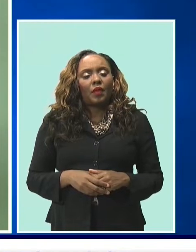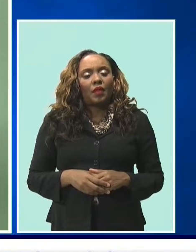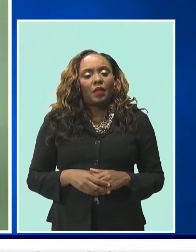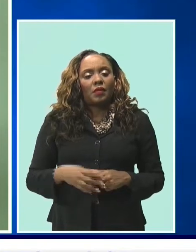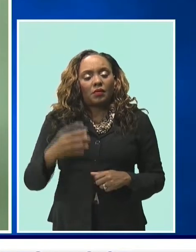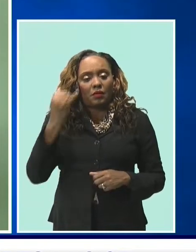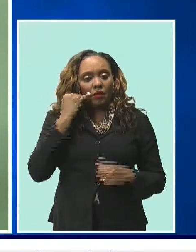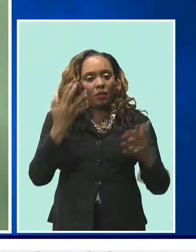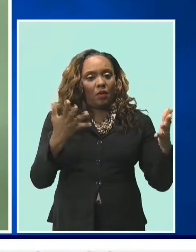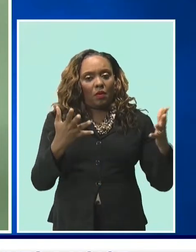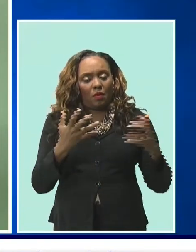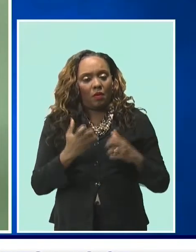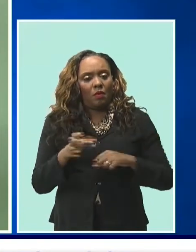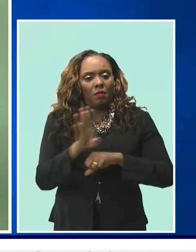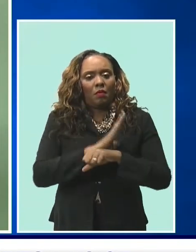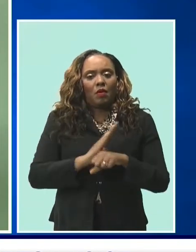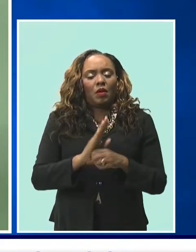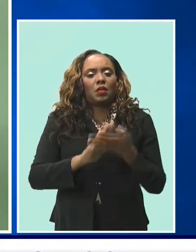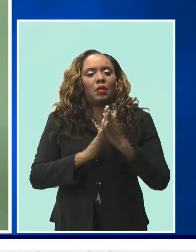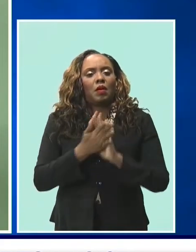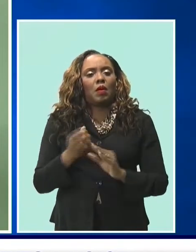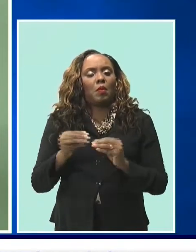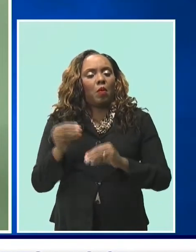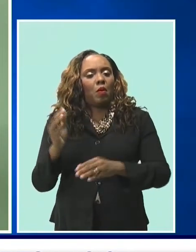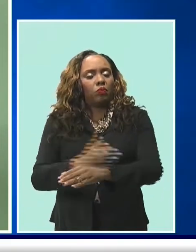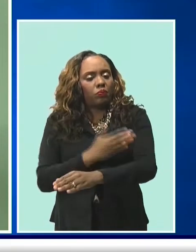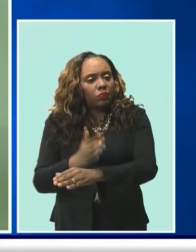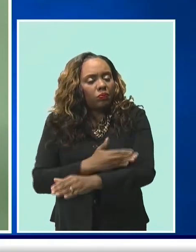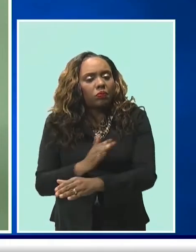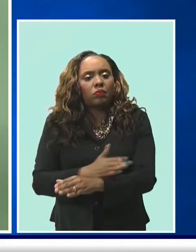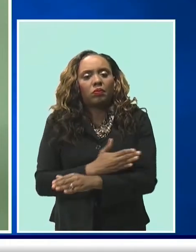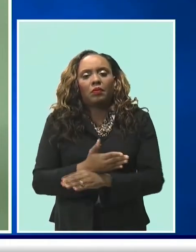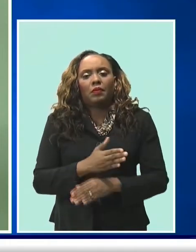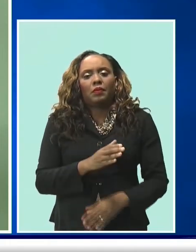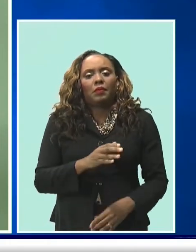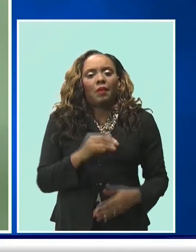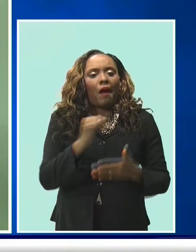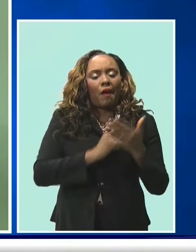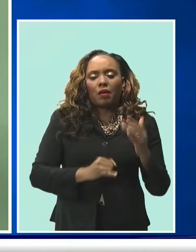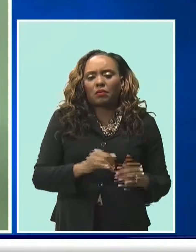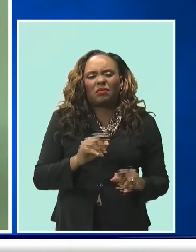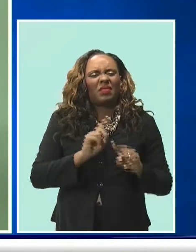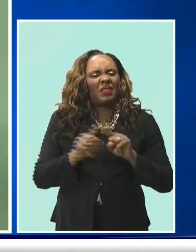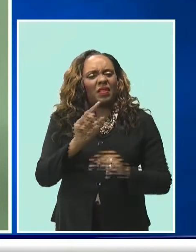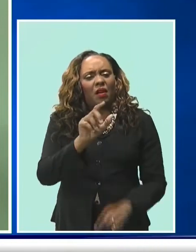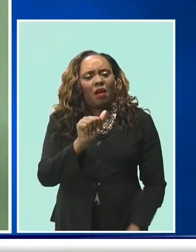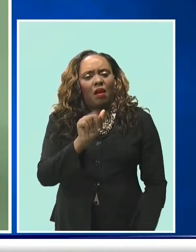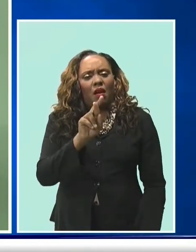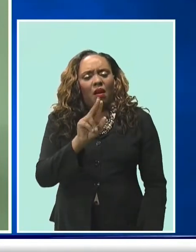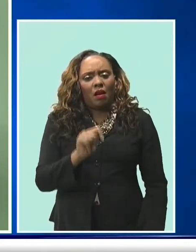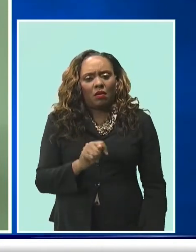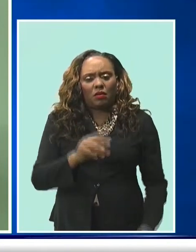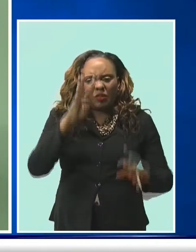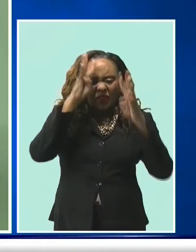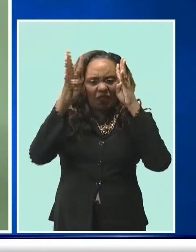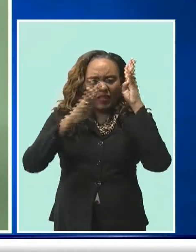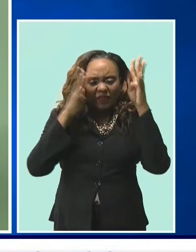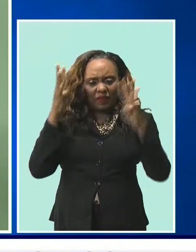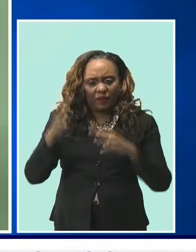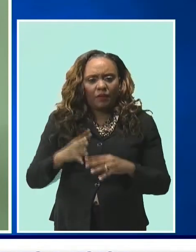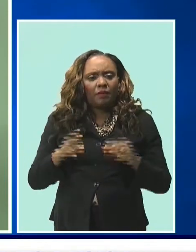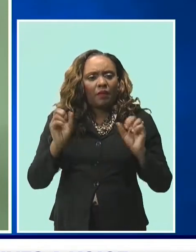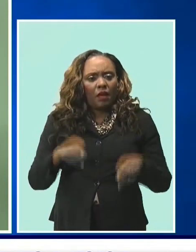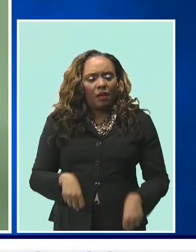happening on Barbados, I think the arts is a good way to do it. The US economy kicks over almost $1